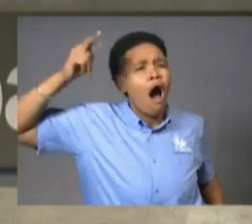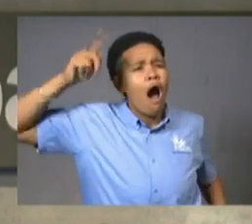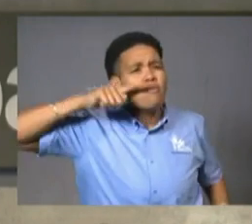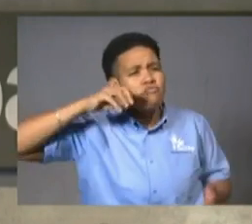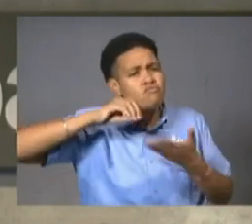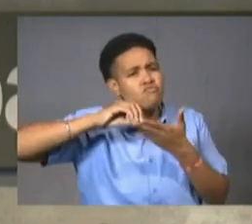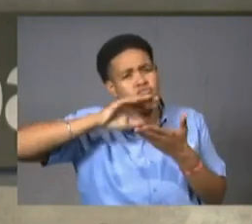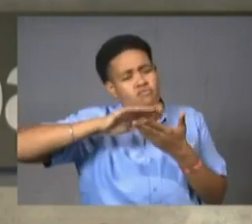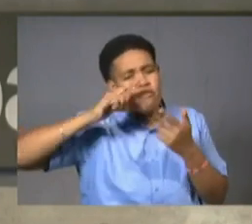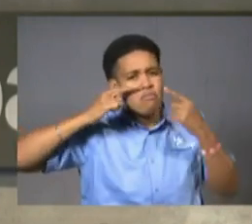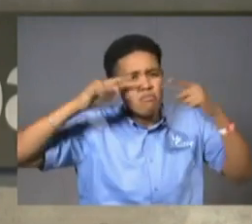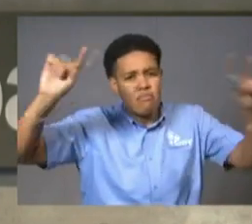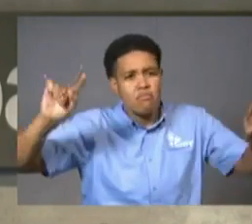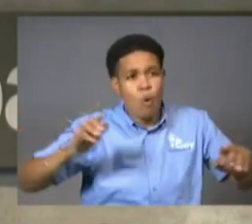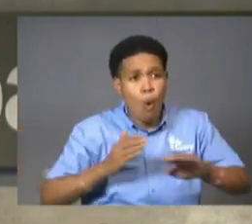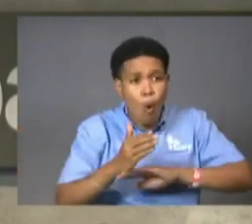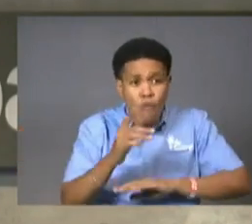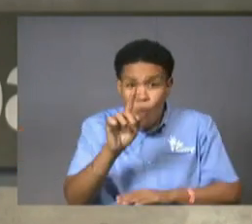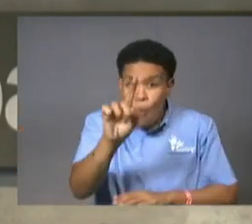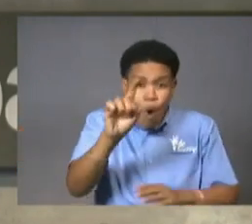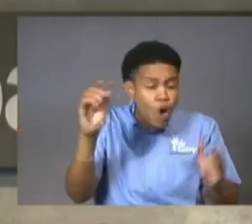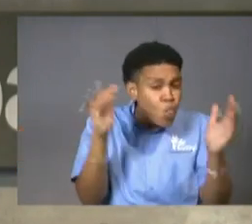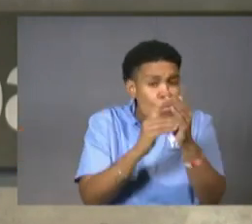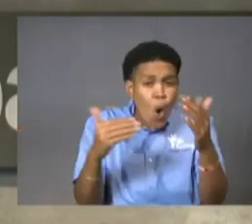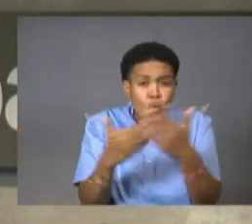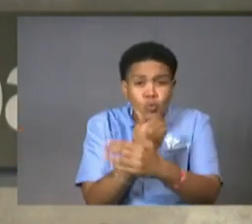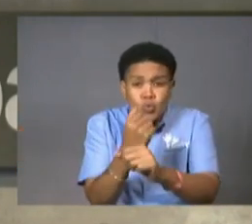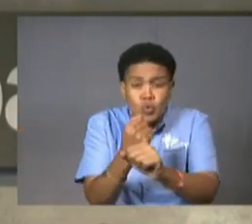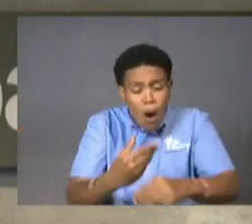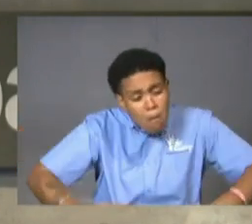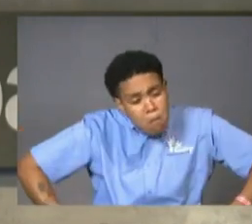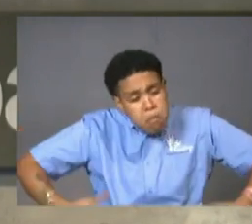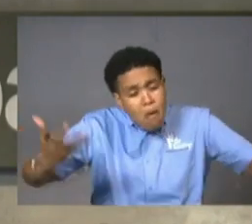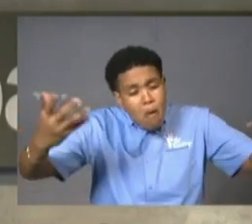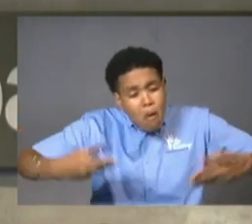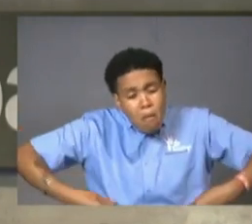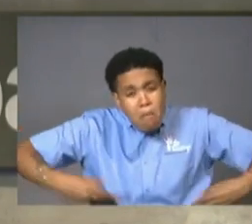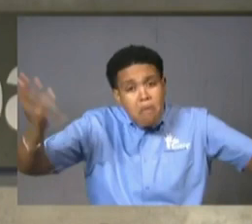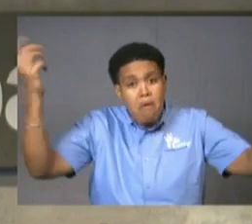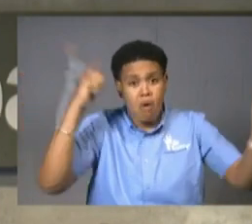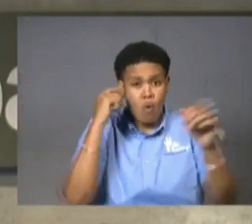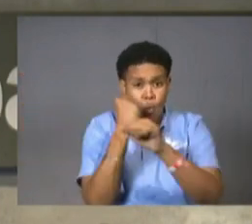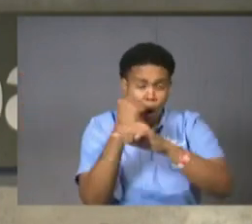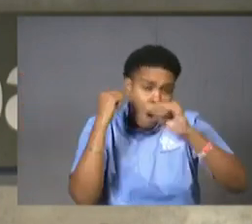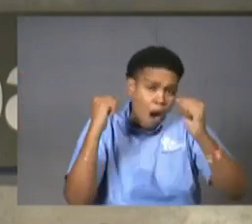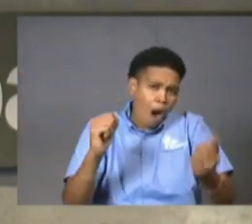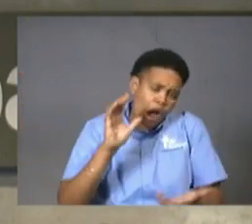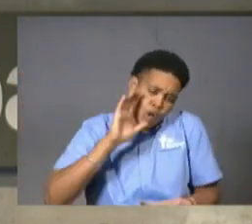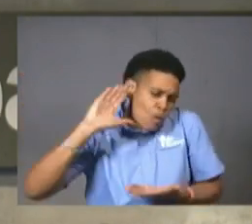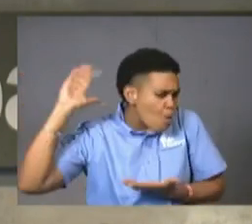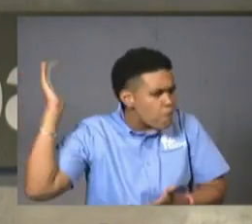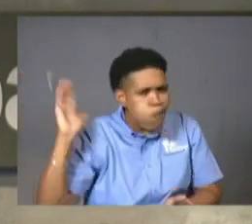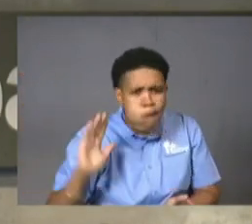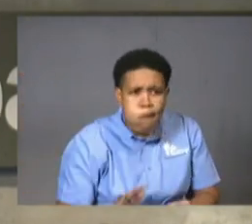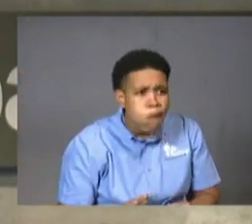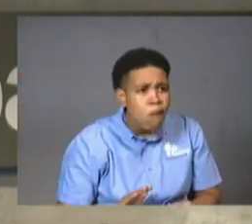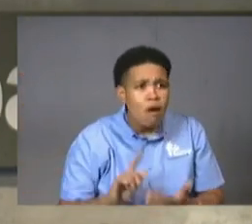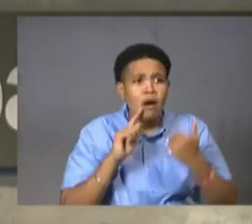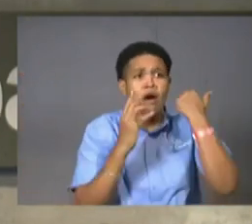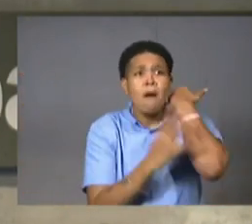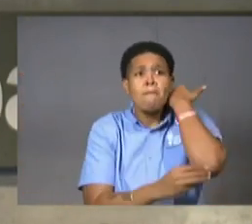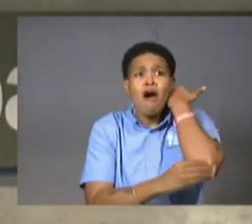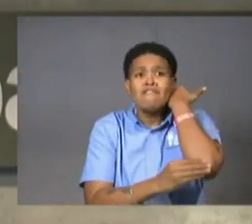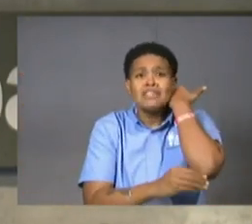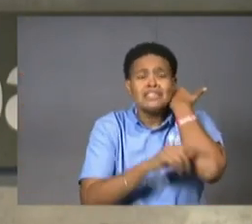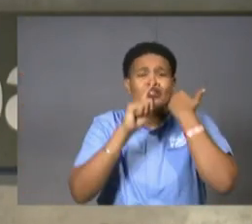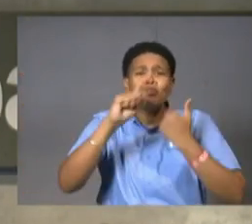Over 100,000 new jobs were created as unemployment fell to record lows. Poverty fell by 40%